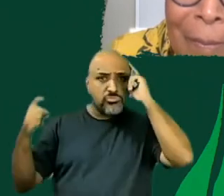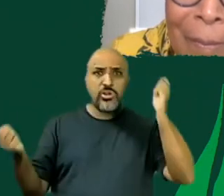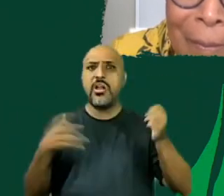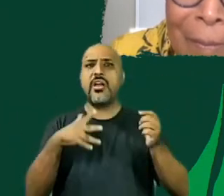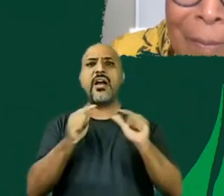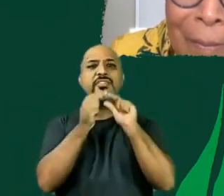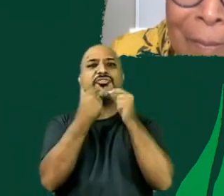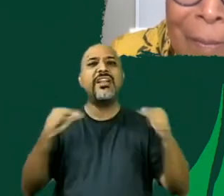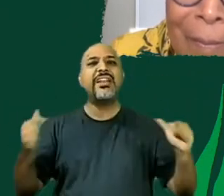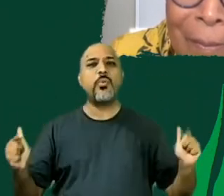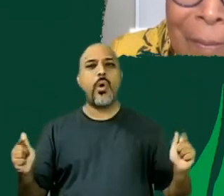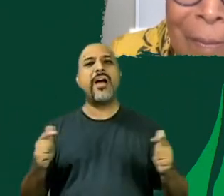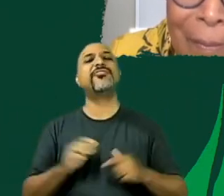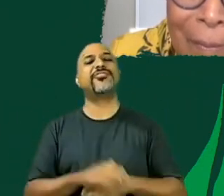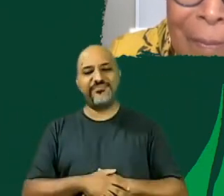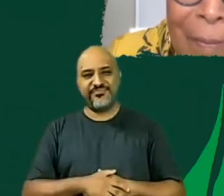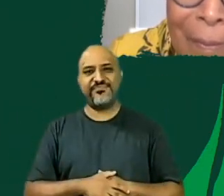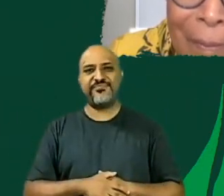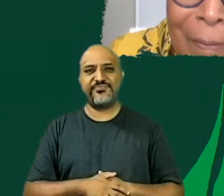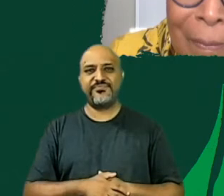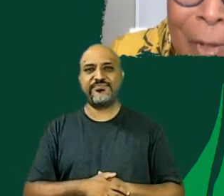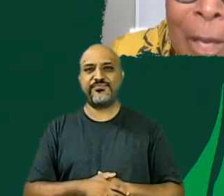creation of language.